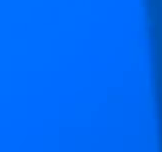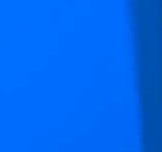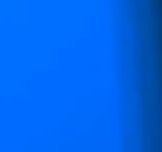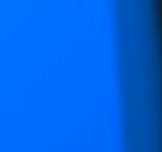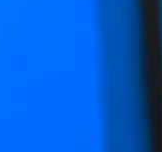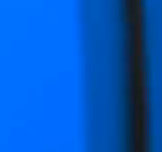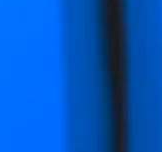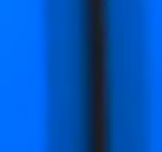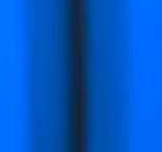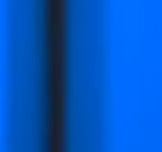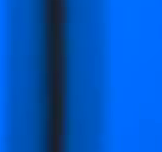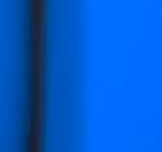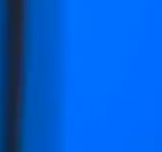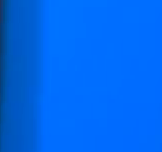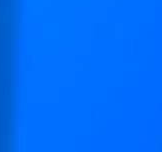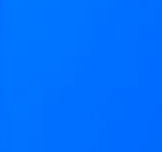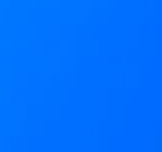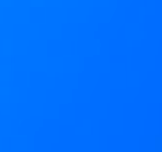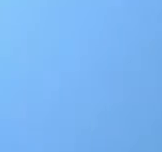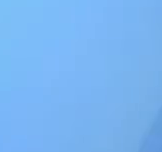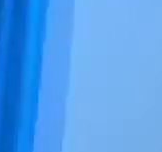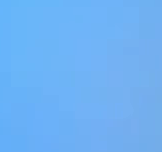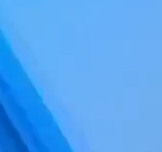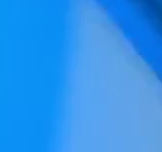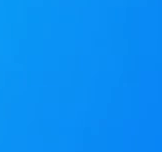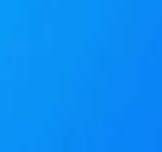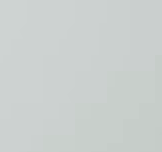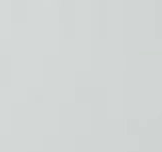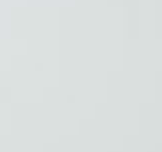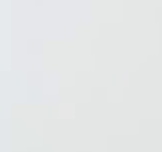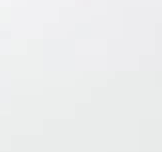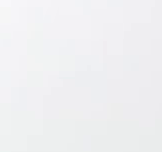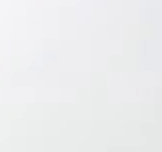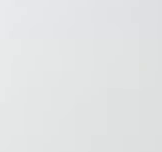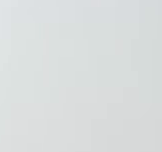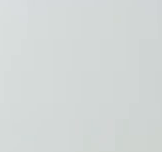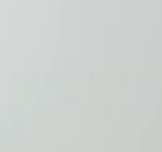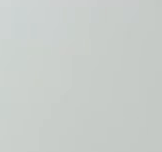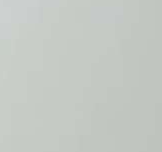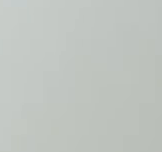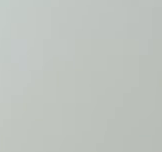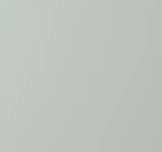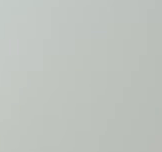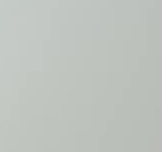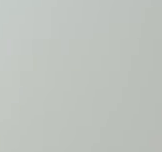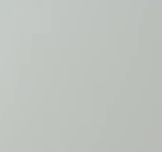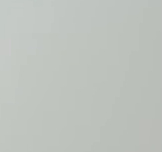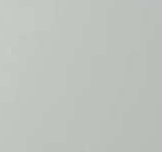ZNS Total Sports is brought to you by 4th Terrace Diagnostic Center.